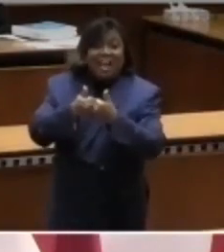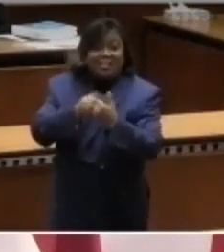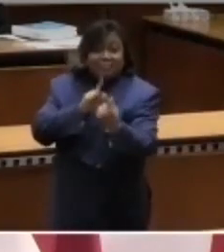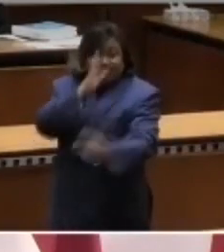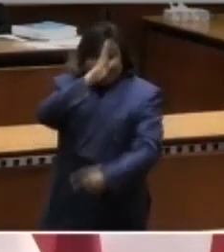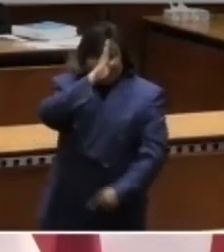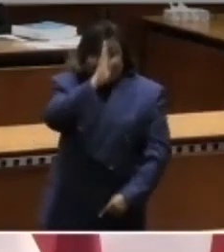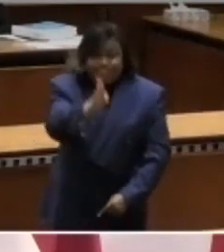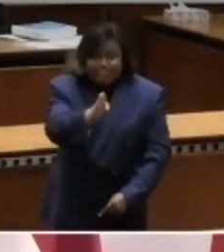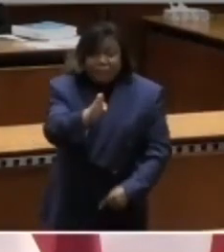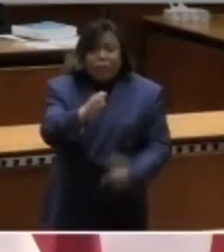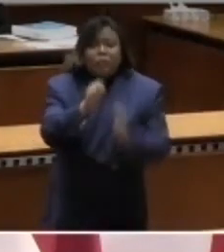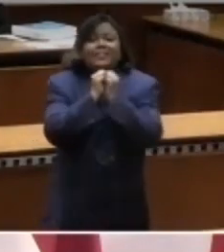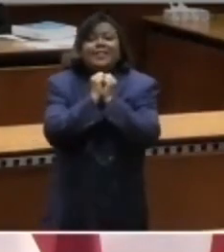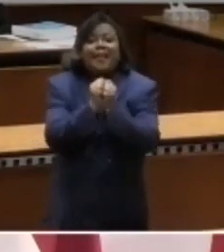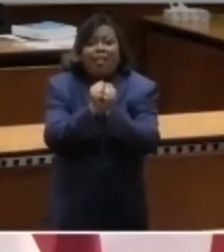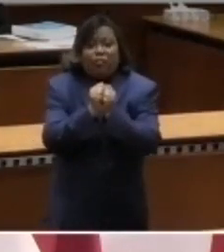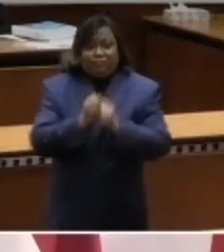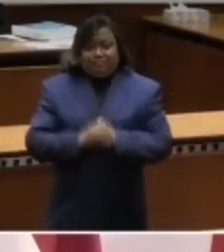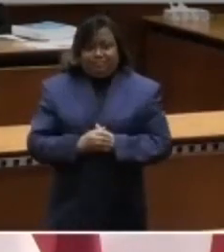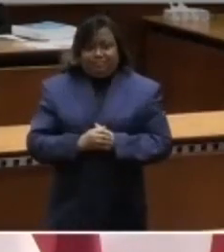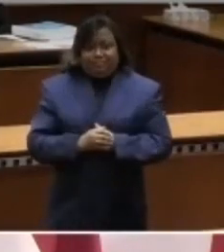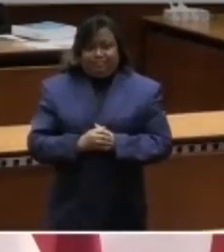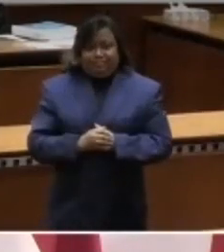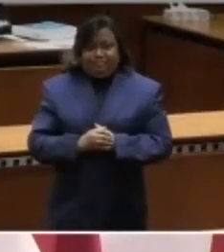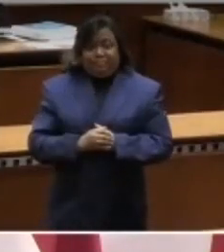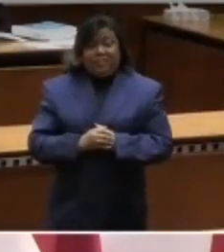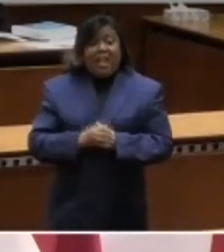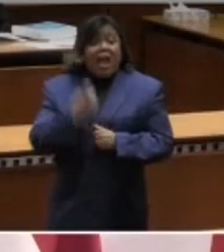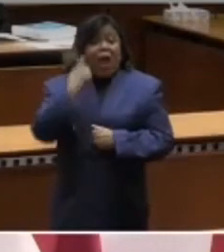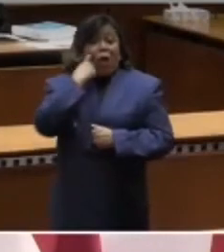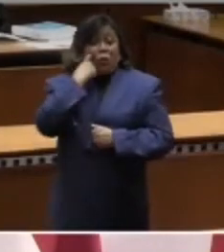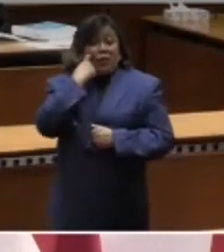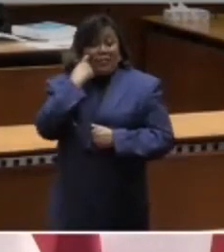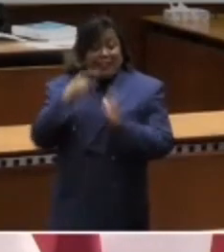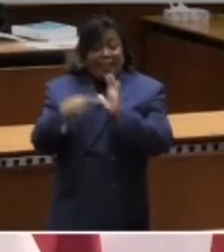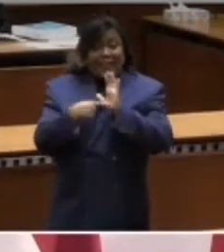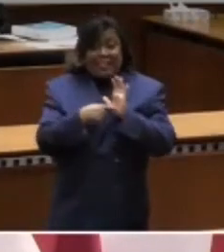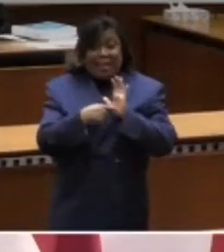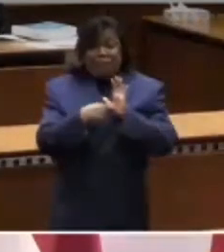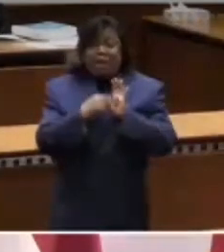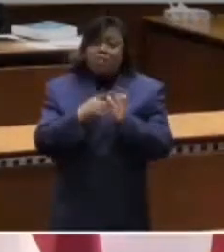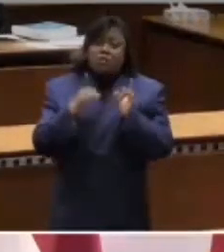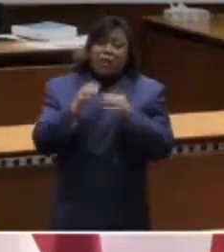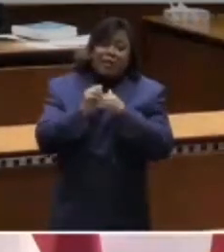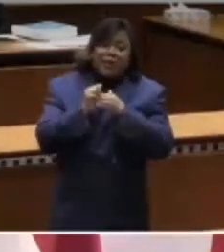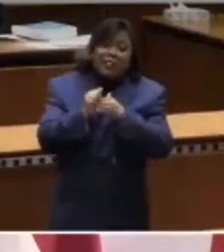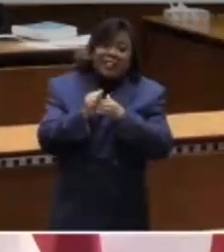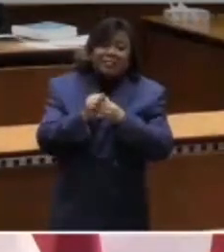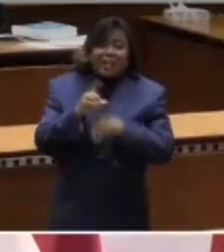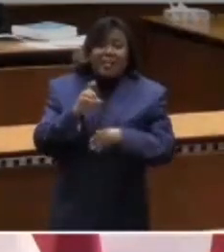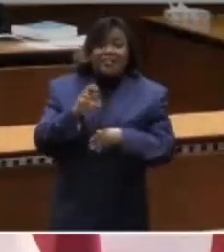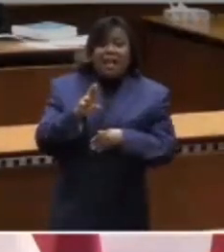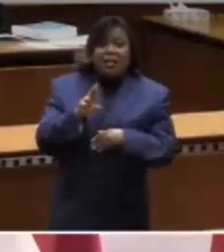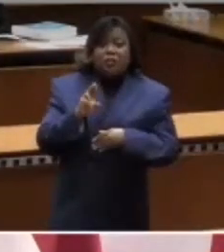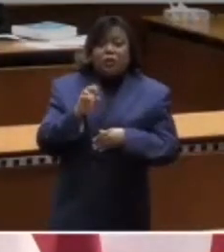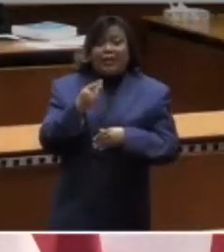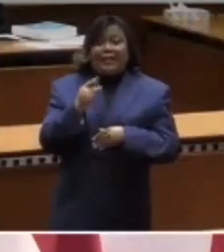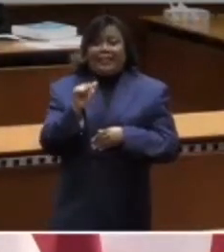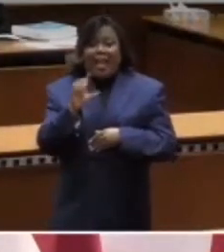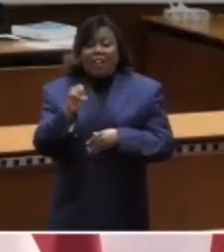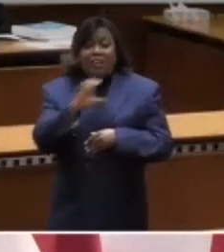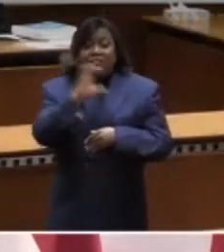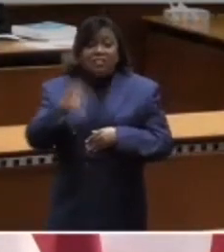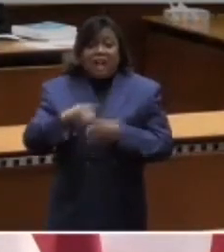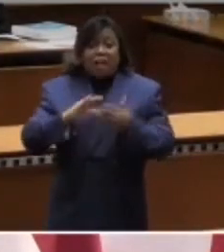head on together. A recent example is under the incredible leadership of Dr. Helene Gale of